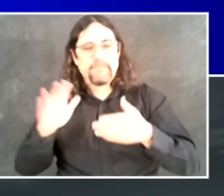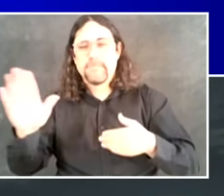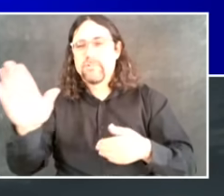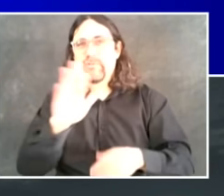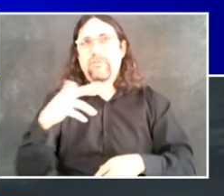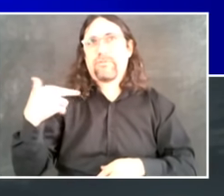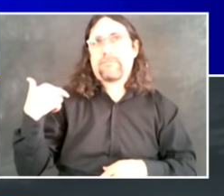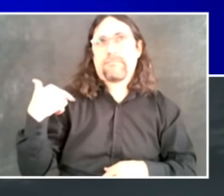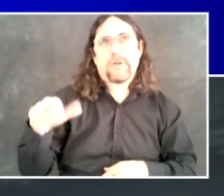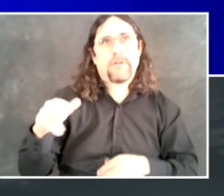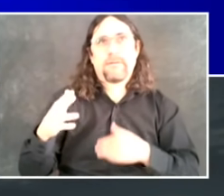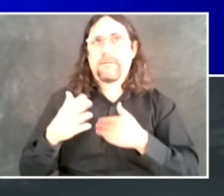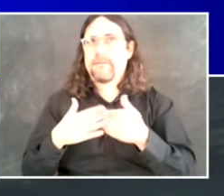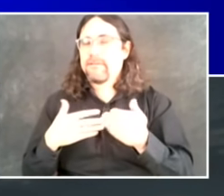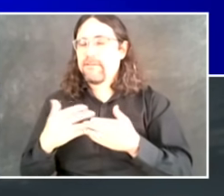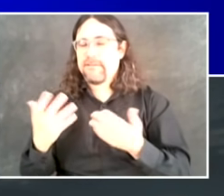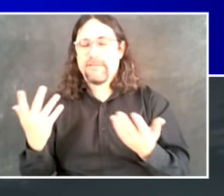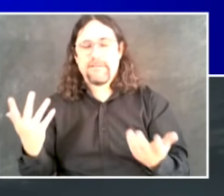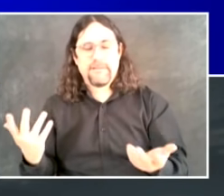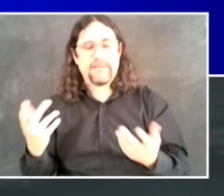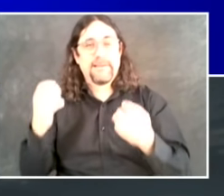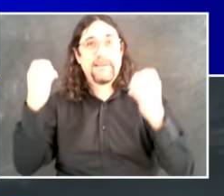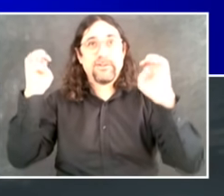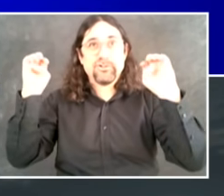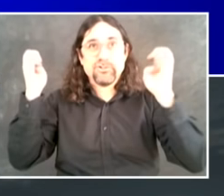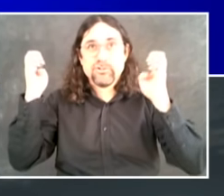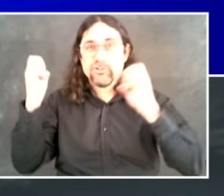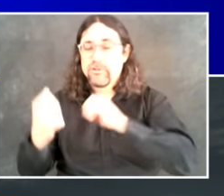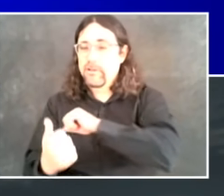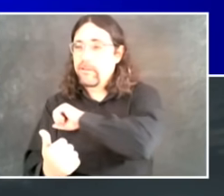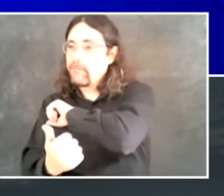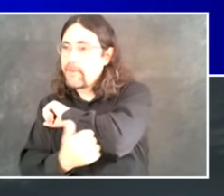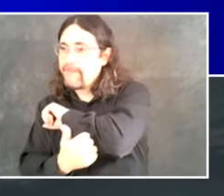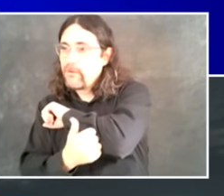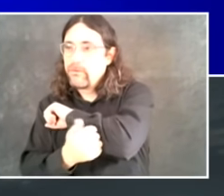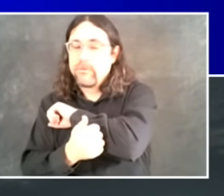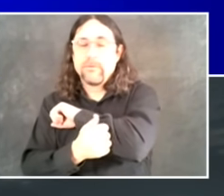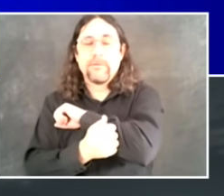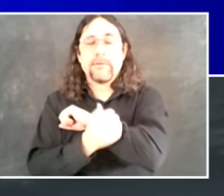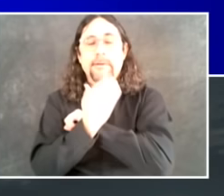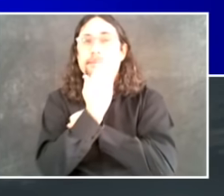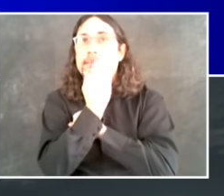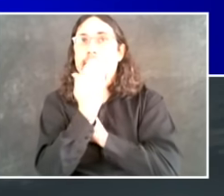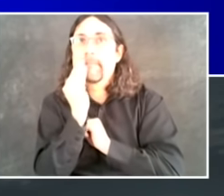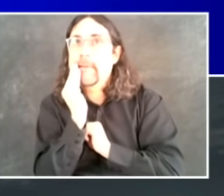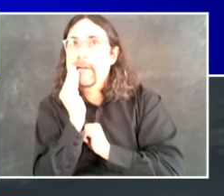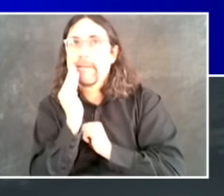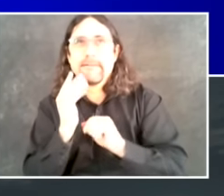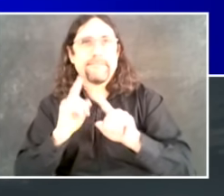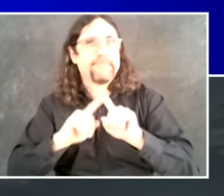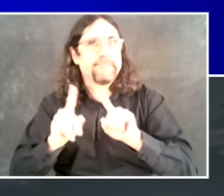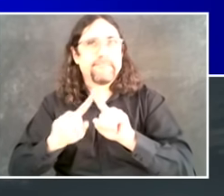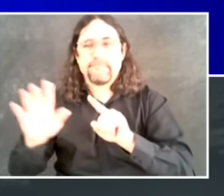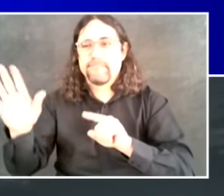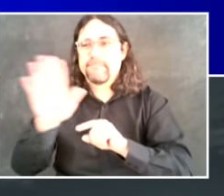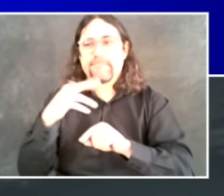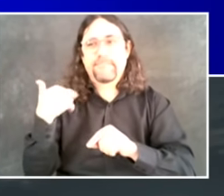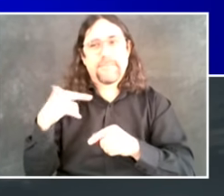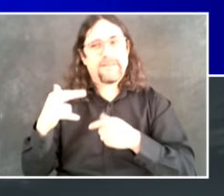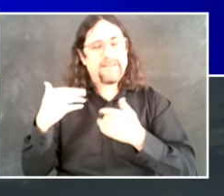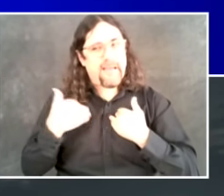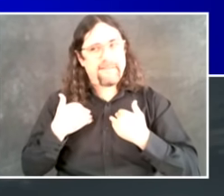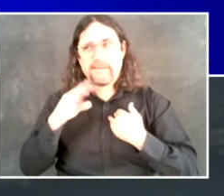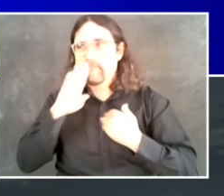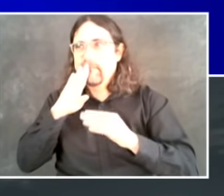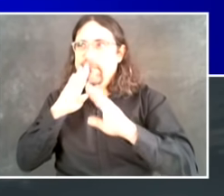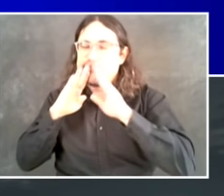trying to figure out how to maintain our traditions and everything that is so dear to us in the midst of this crisis. Well,